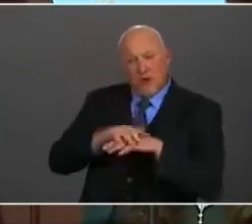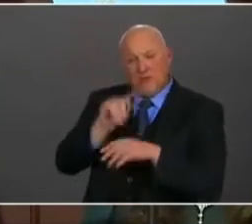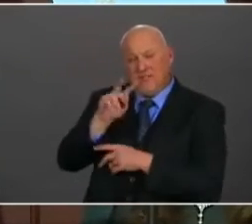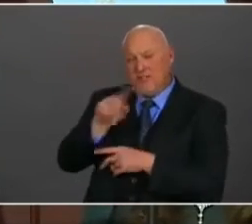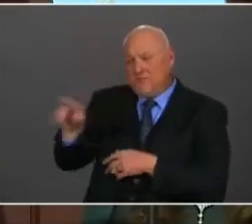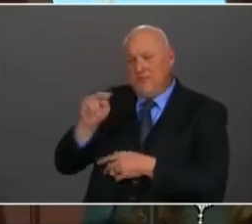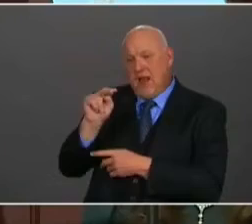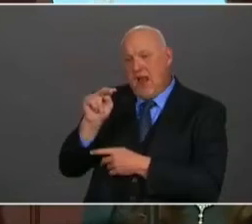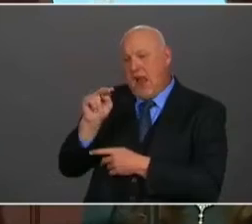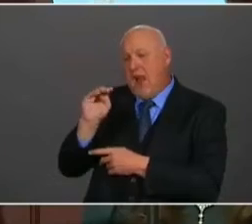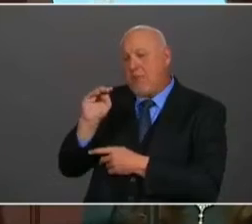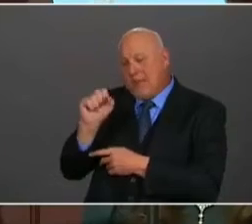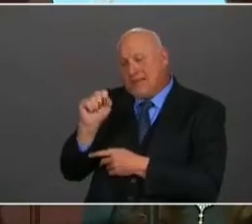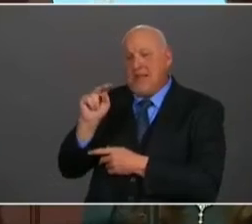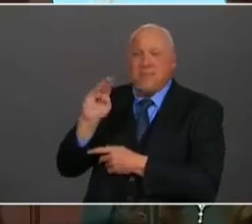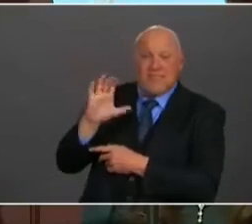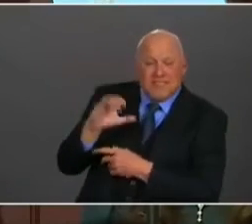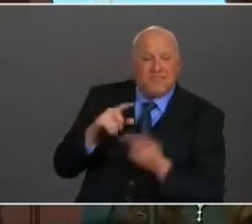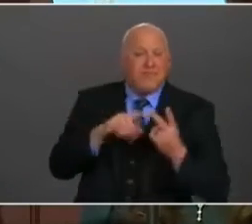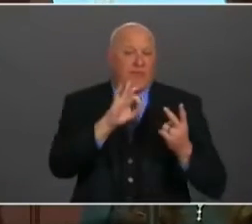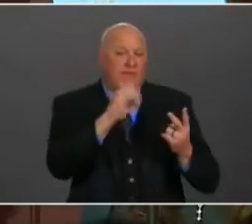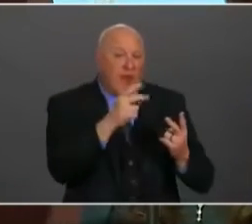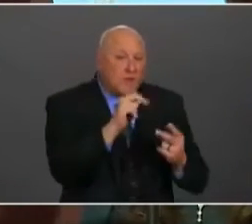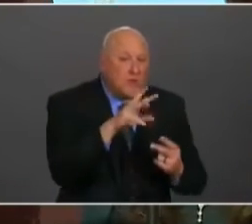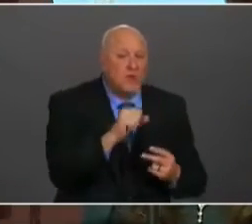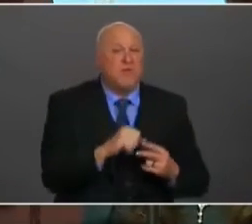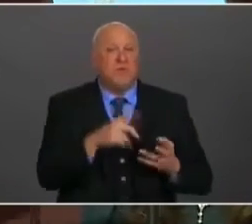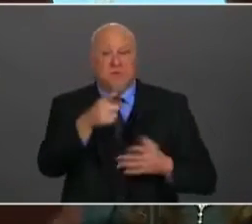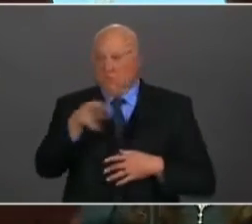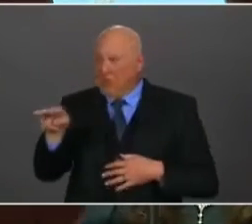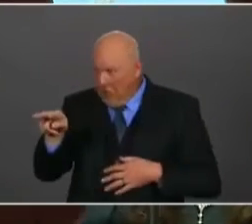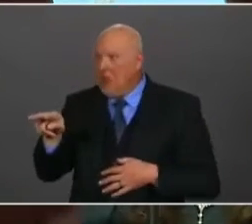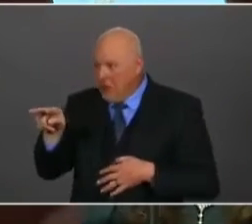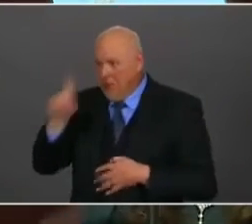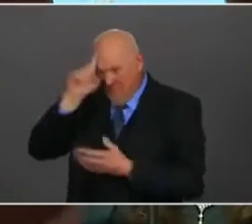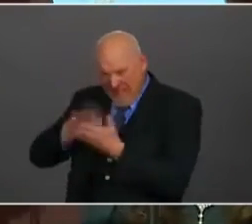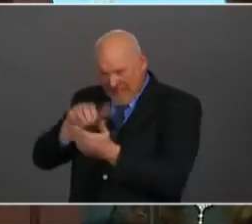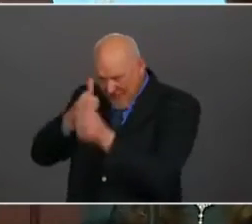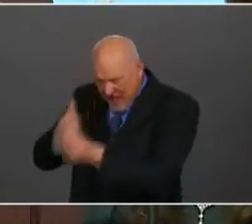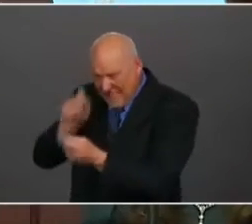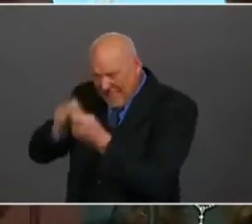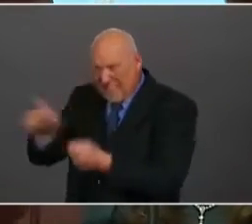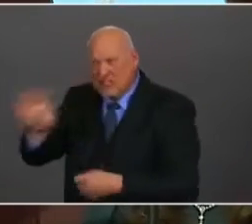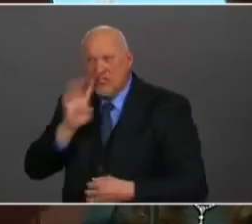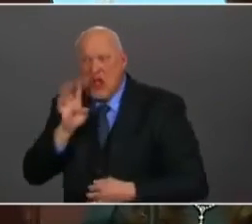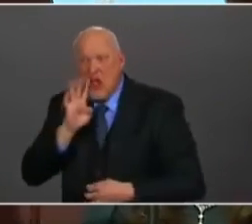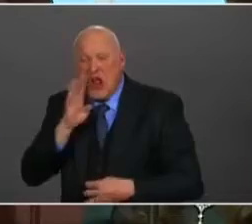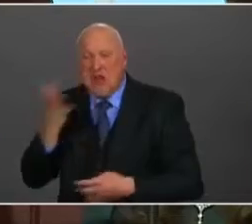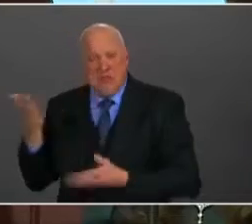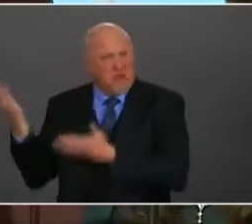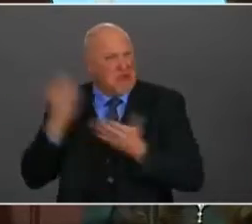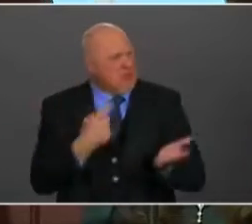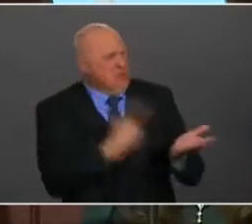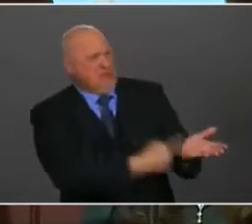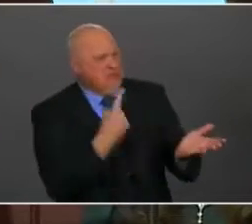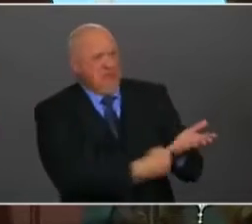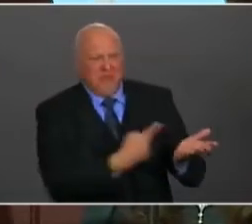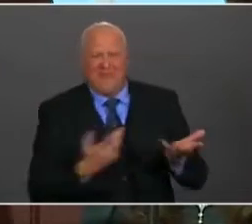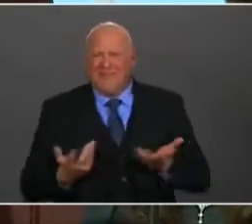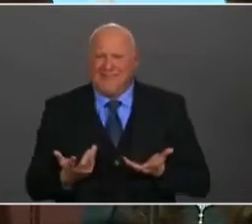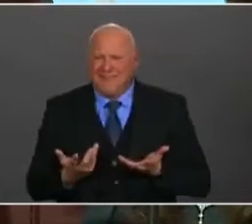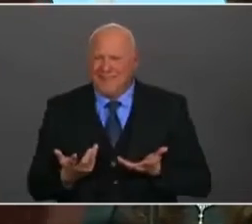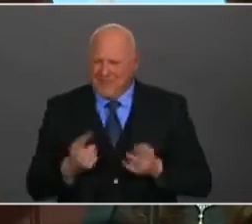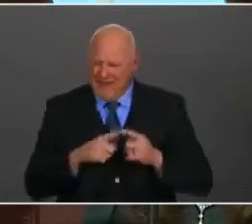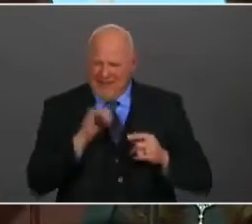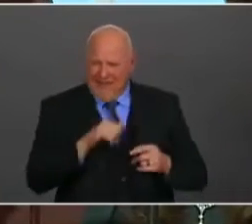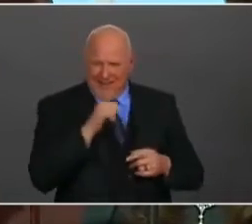of their talking points and policies. It's certainly more entertaining than this speech. It's the most tried and true way to get